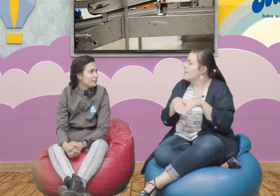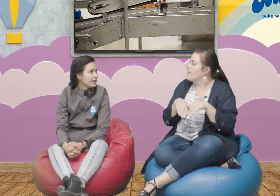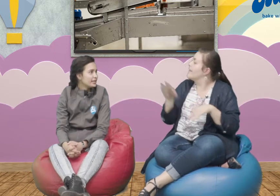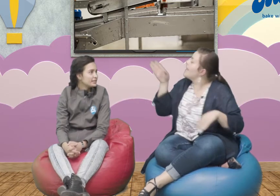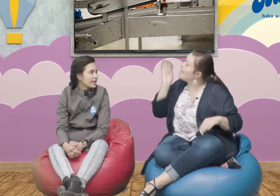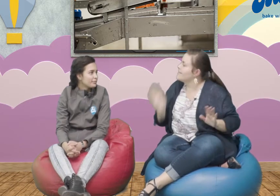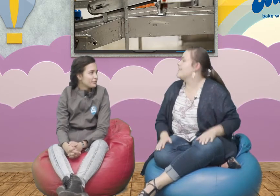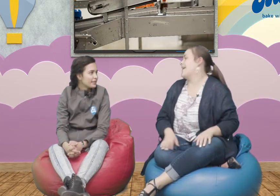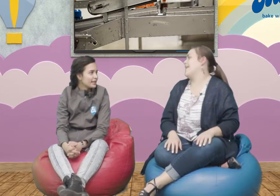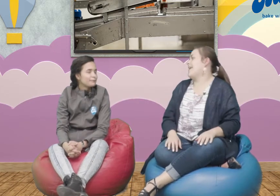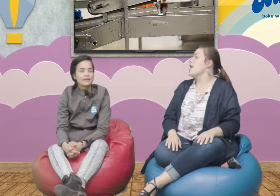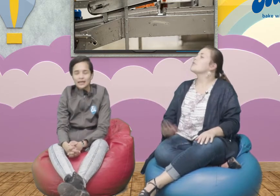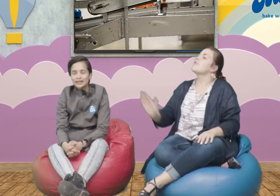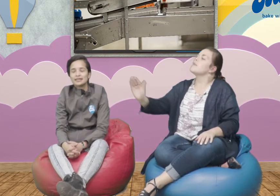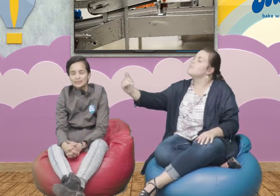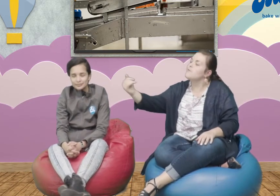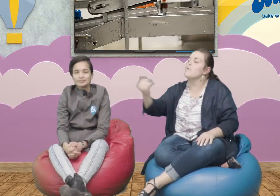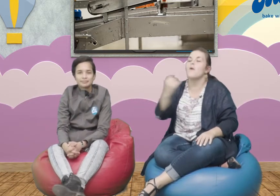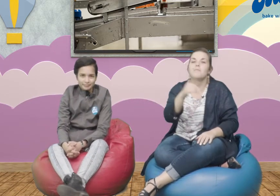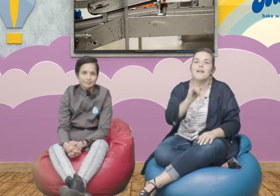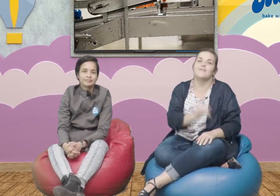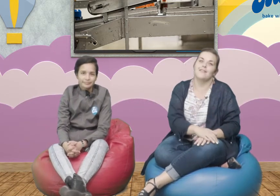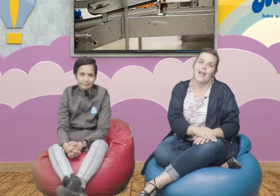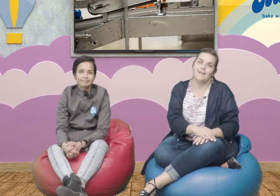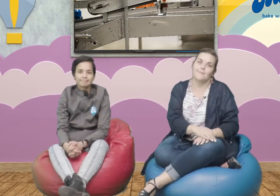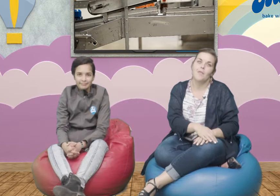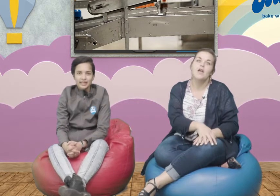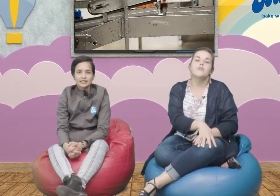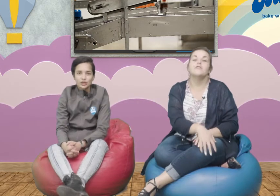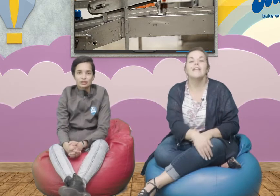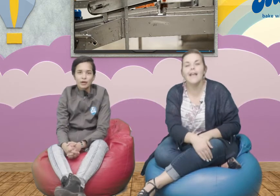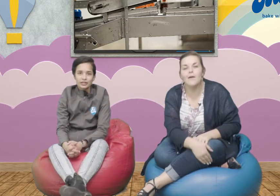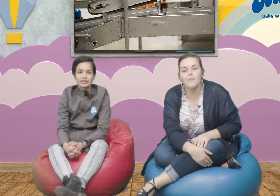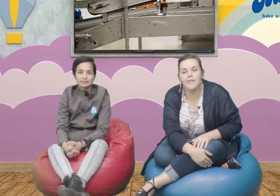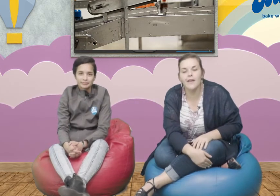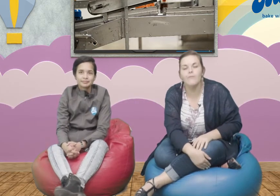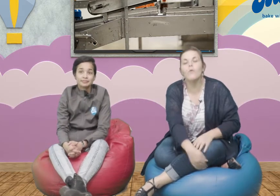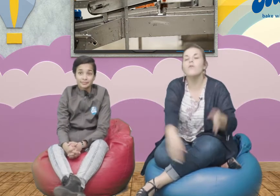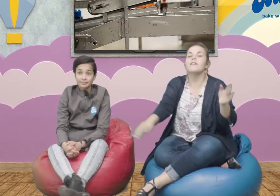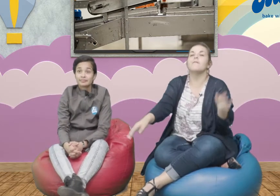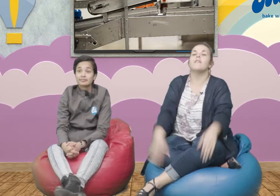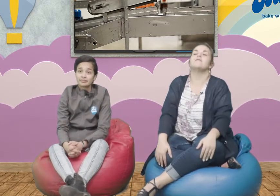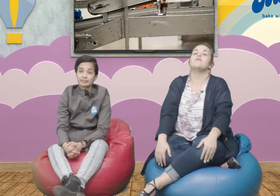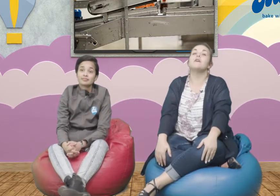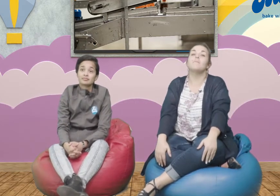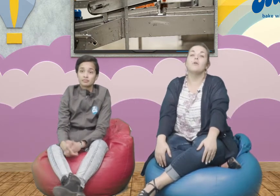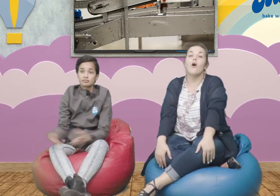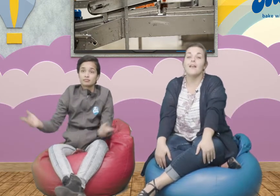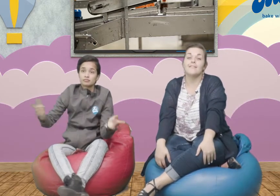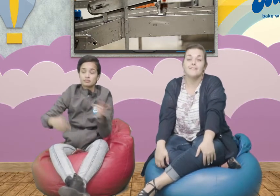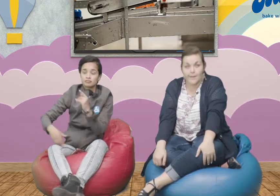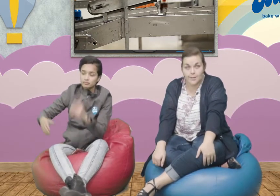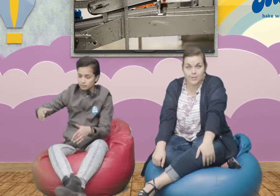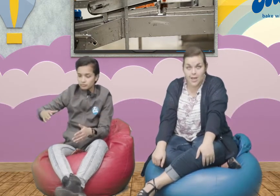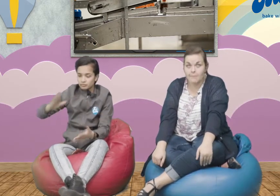what do you call it? Like a conveyor belt type of thing. Exactly. So then it moves from one place to the next. So Jeannie and I will be thinking of all the different things you can put on